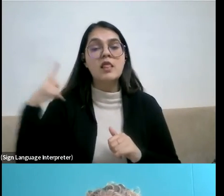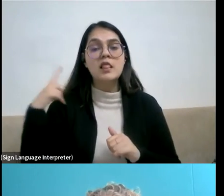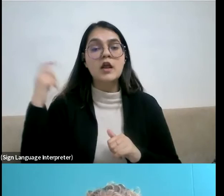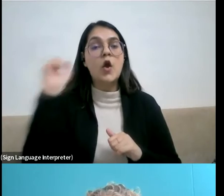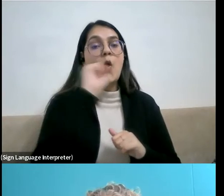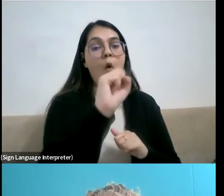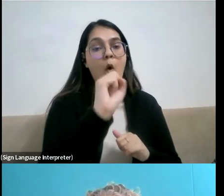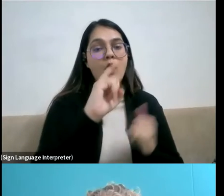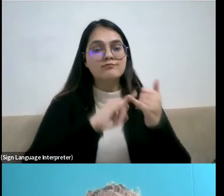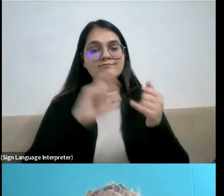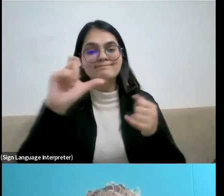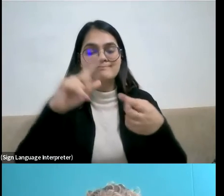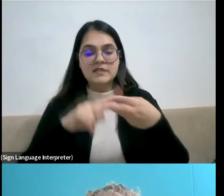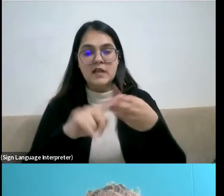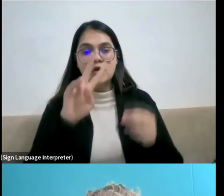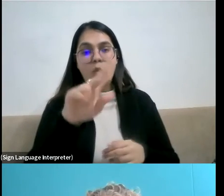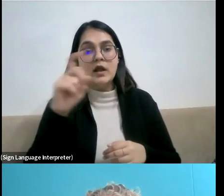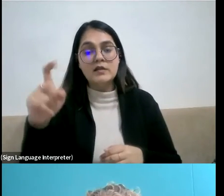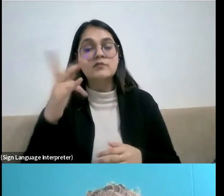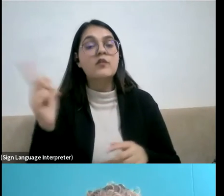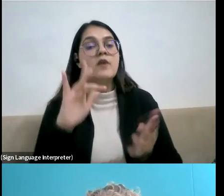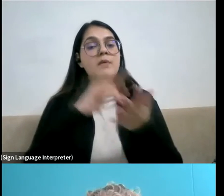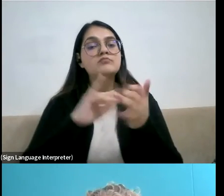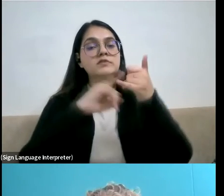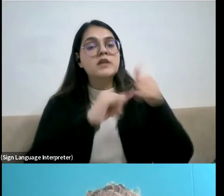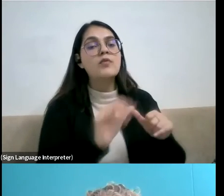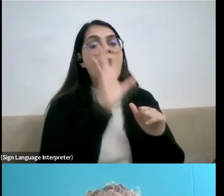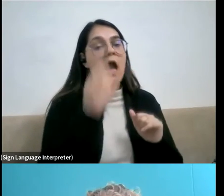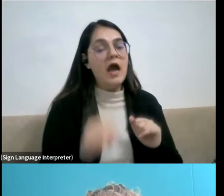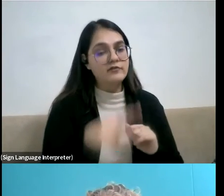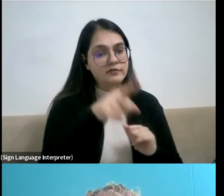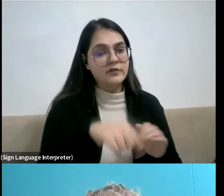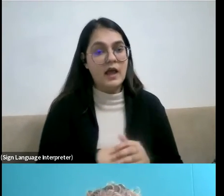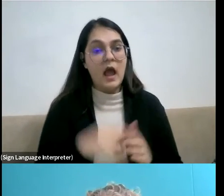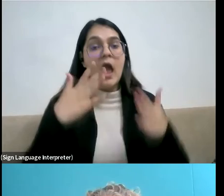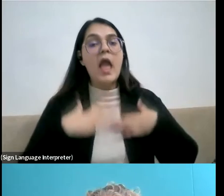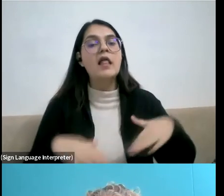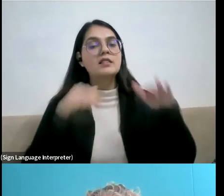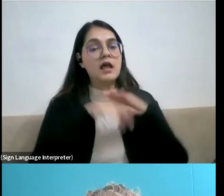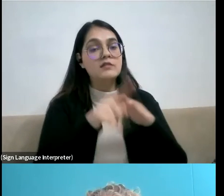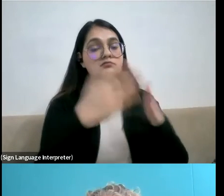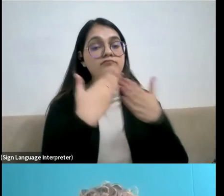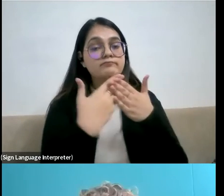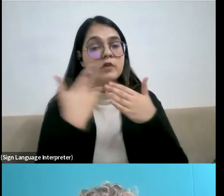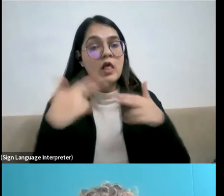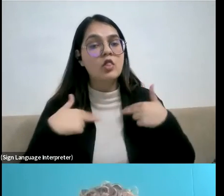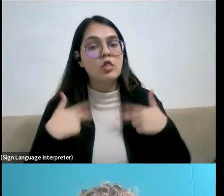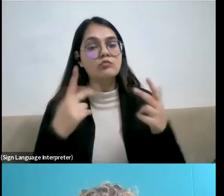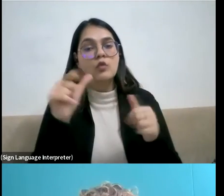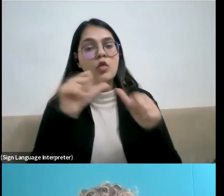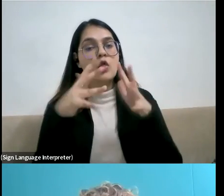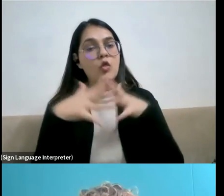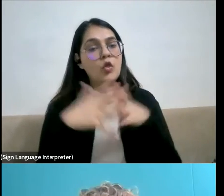a human rights organization in South Africa. And Sasha studied law at